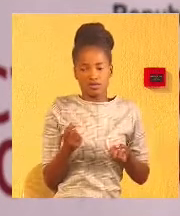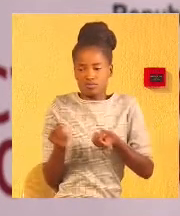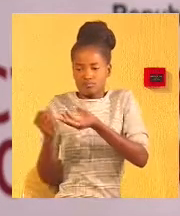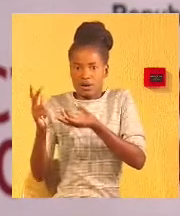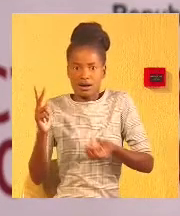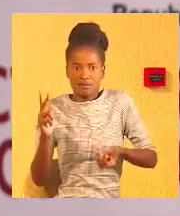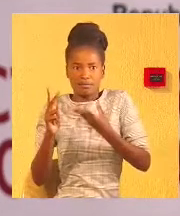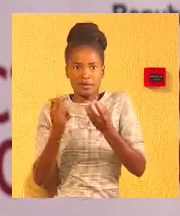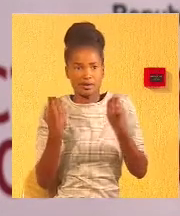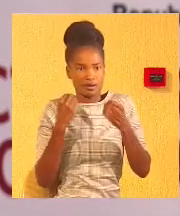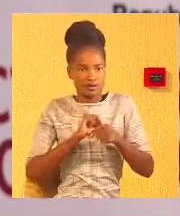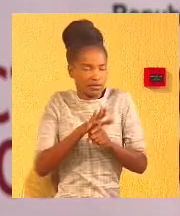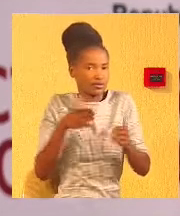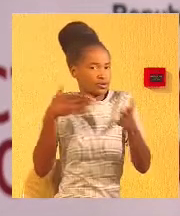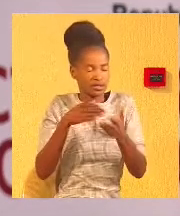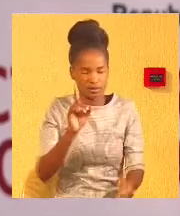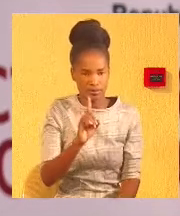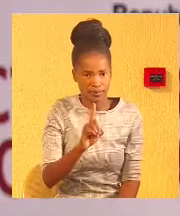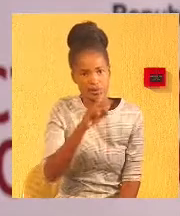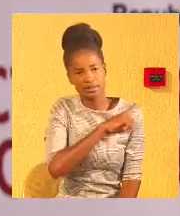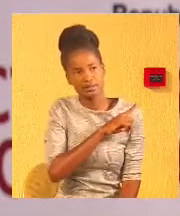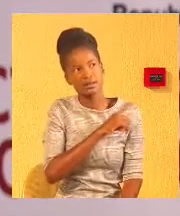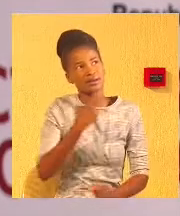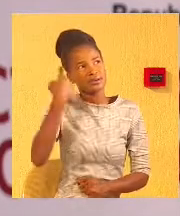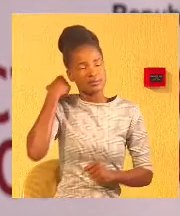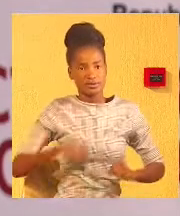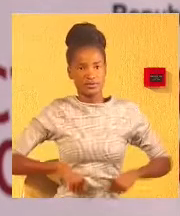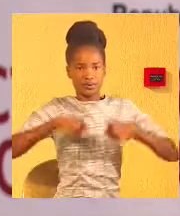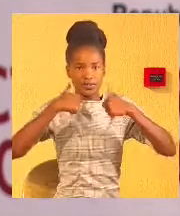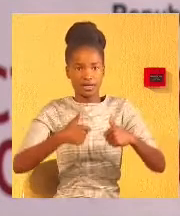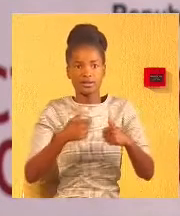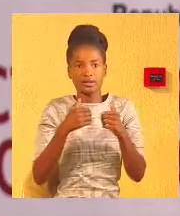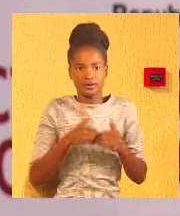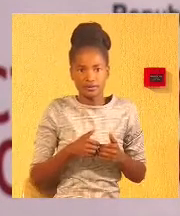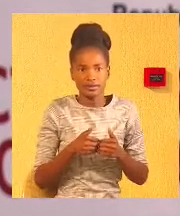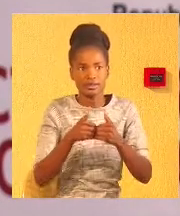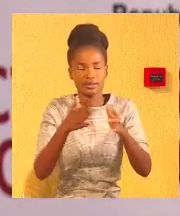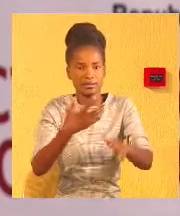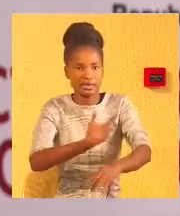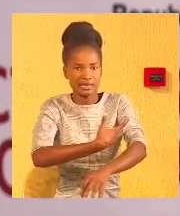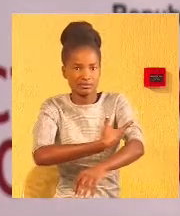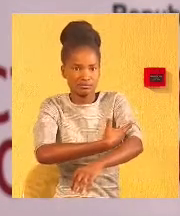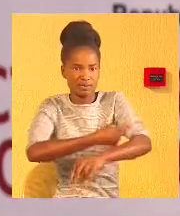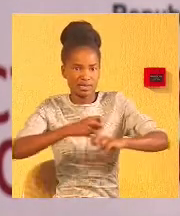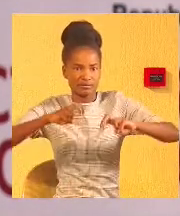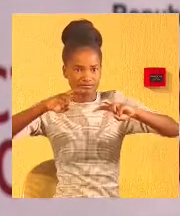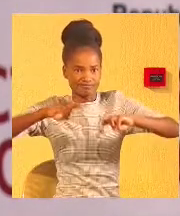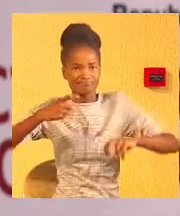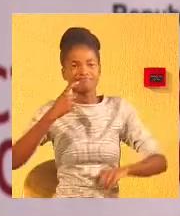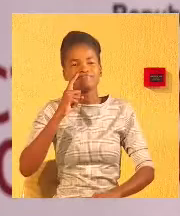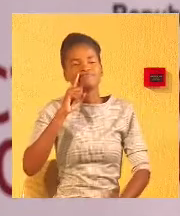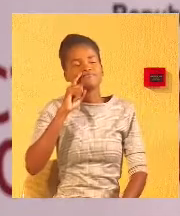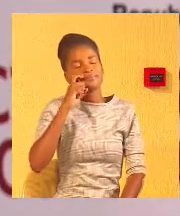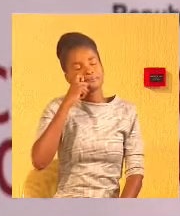the reason why the ministry has now started with rolling out the testing, because that will help